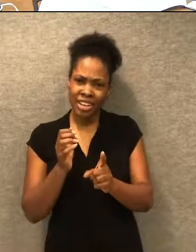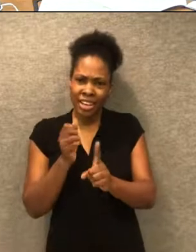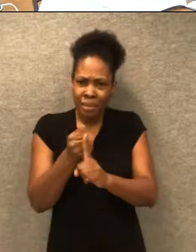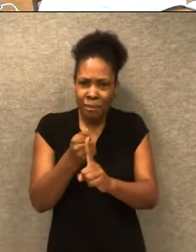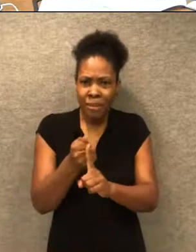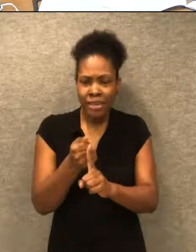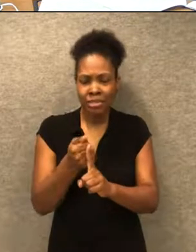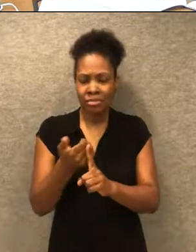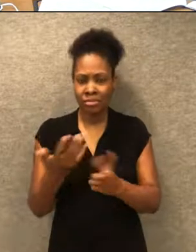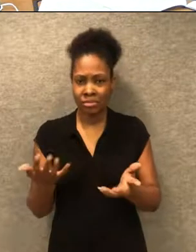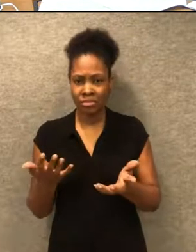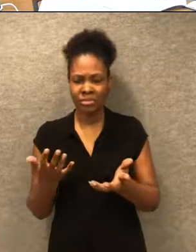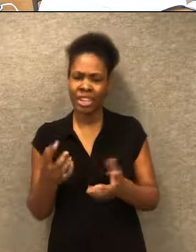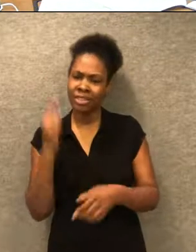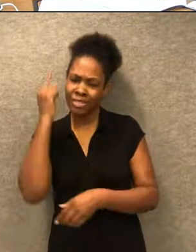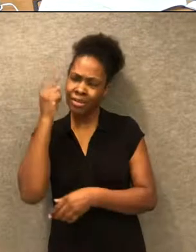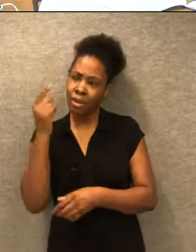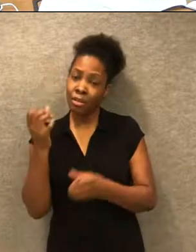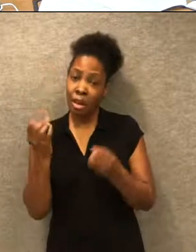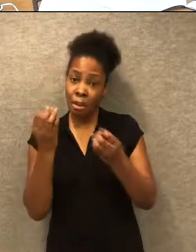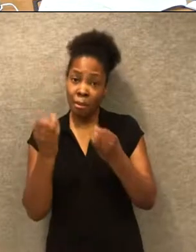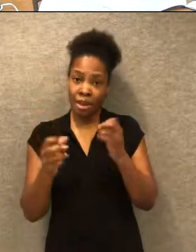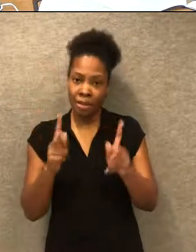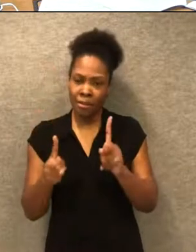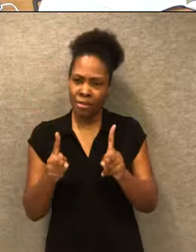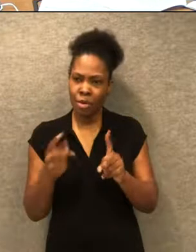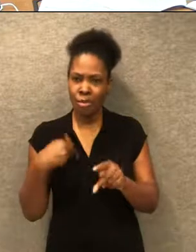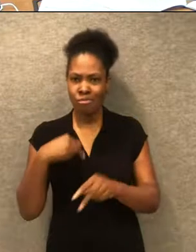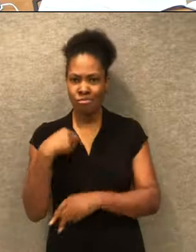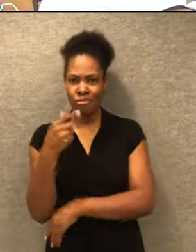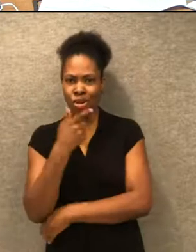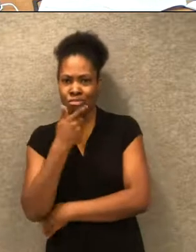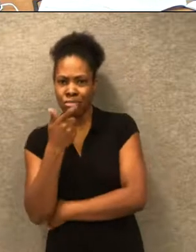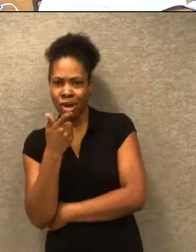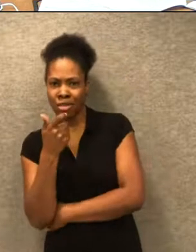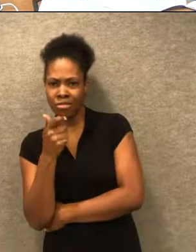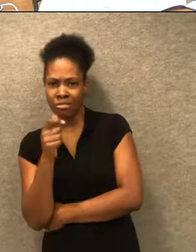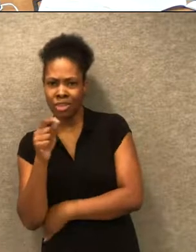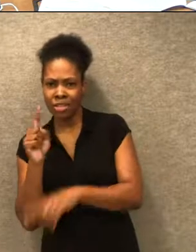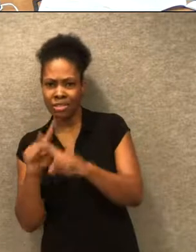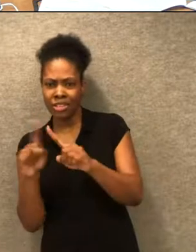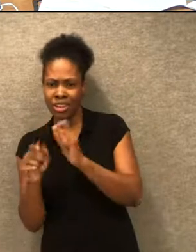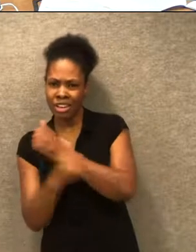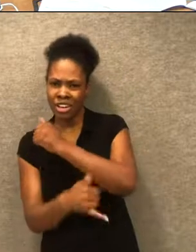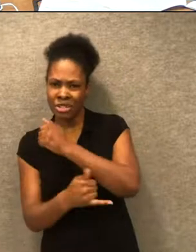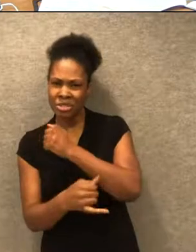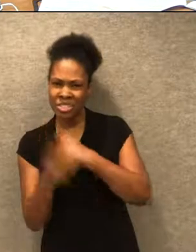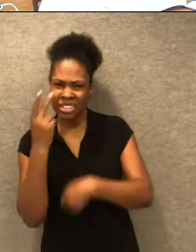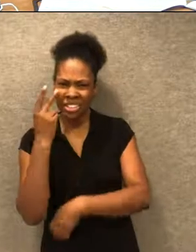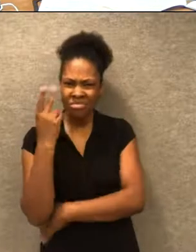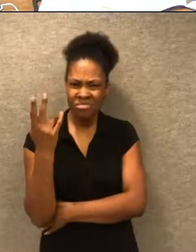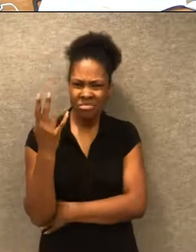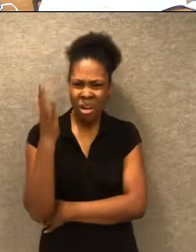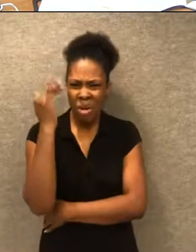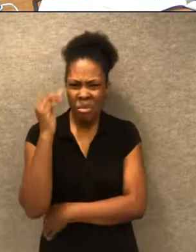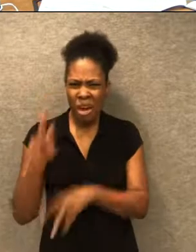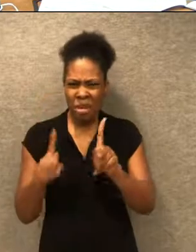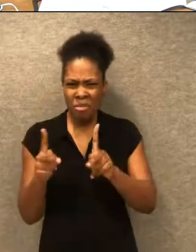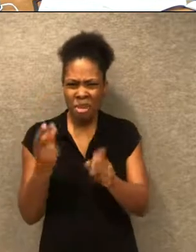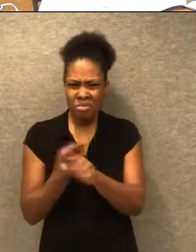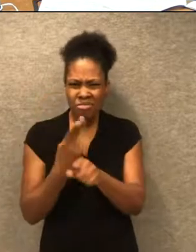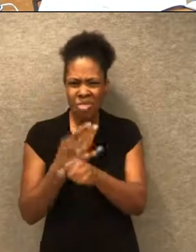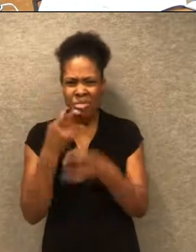it, many of us watch other countries and we used to wonder, why are these folks wearing masks, right?